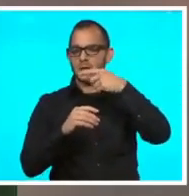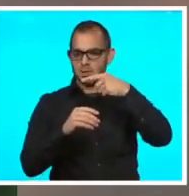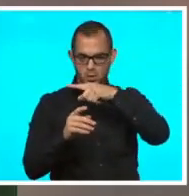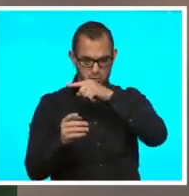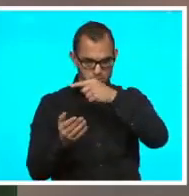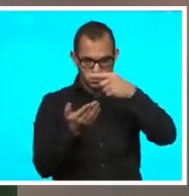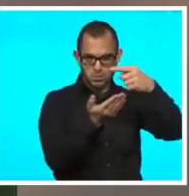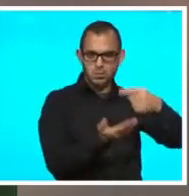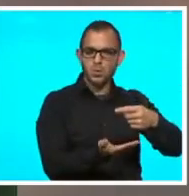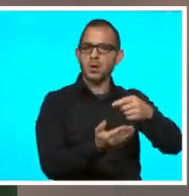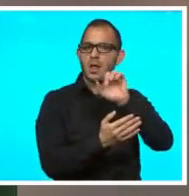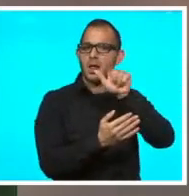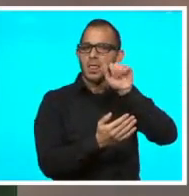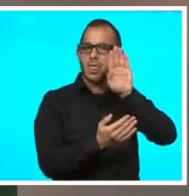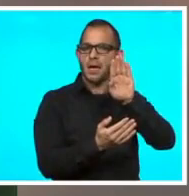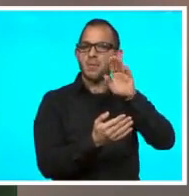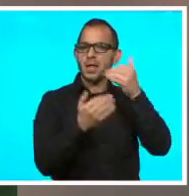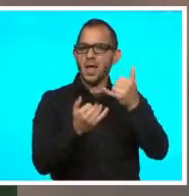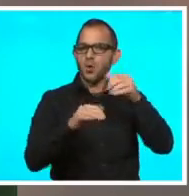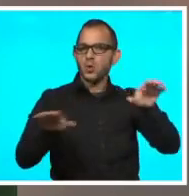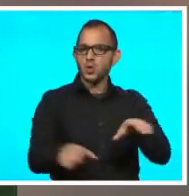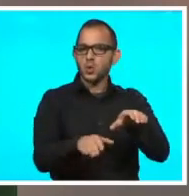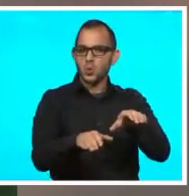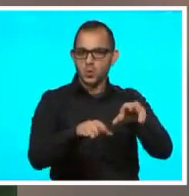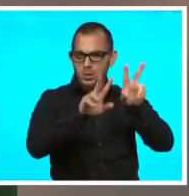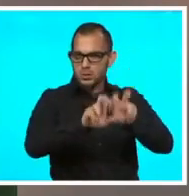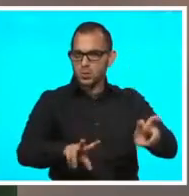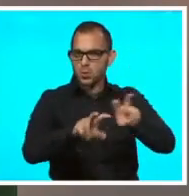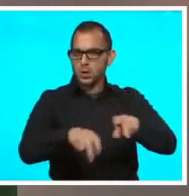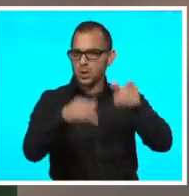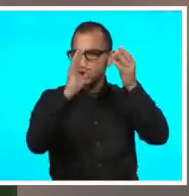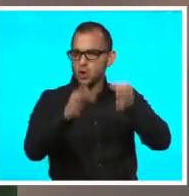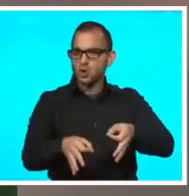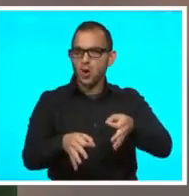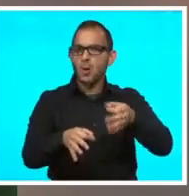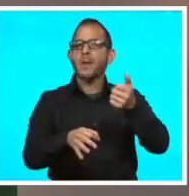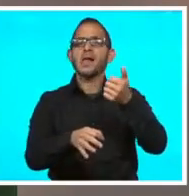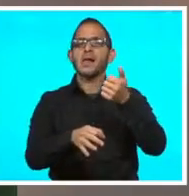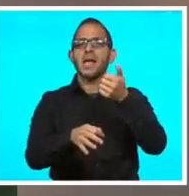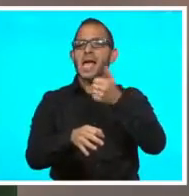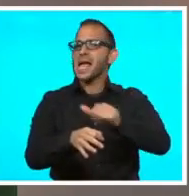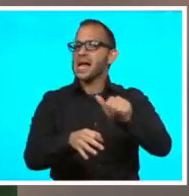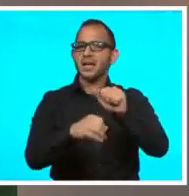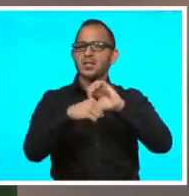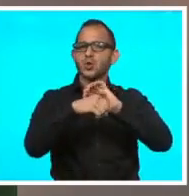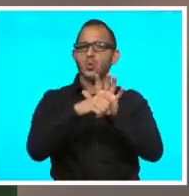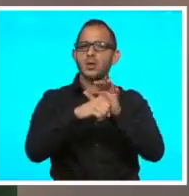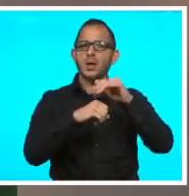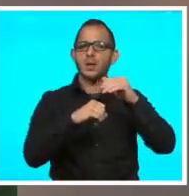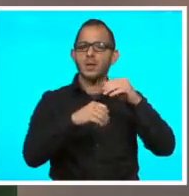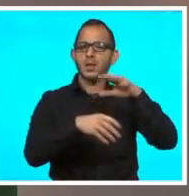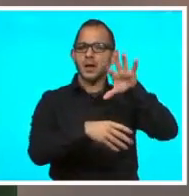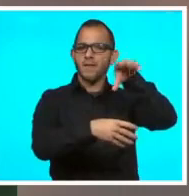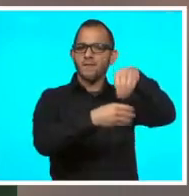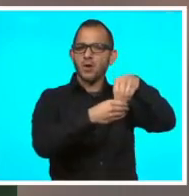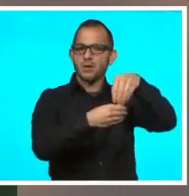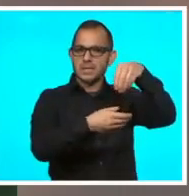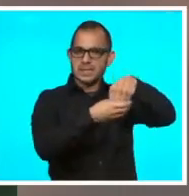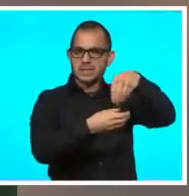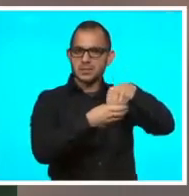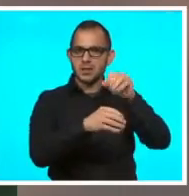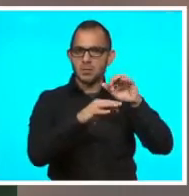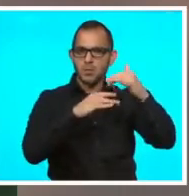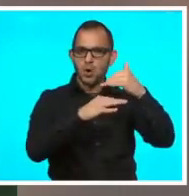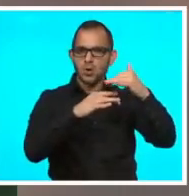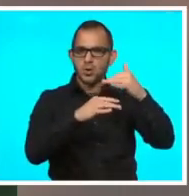into my lab, what we're trying to do is we're trying to determine, are there any coronavirus particles on that Q-tip that